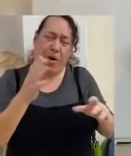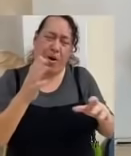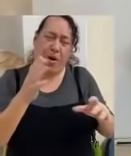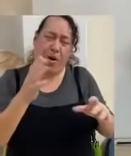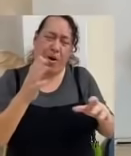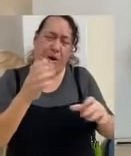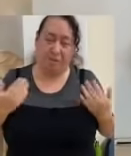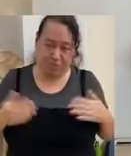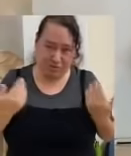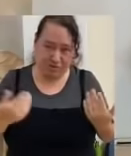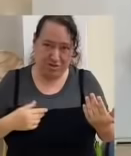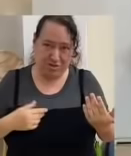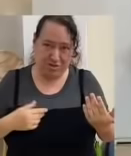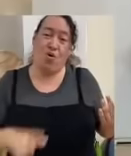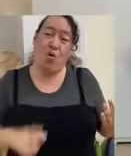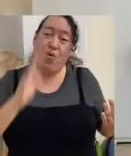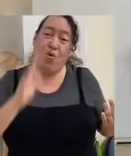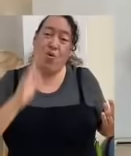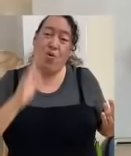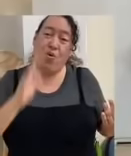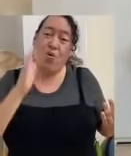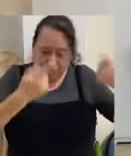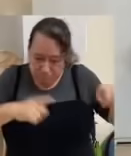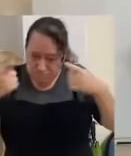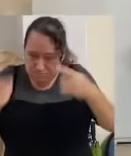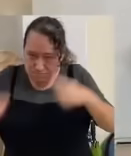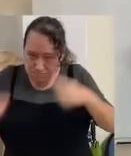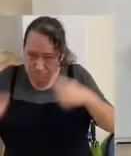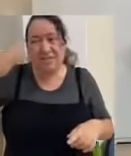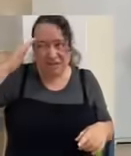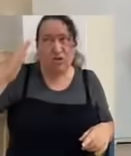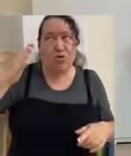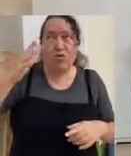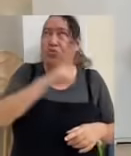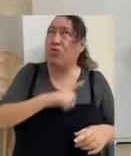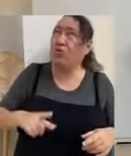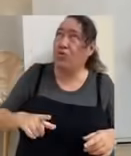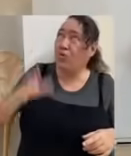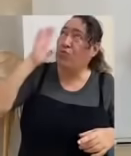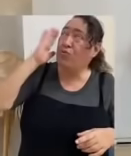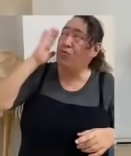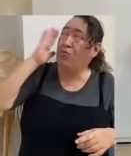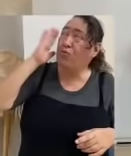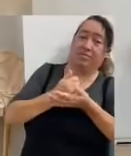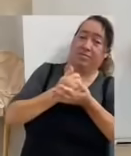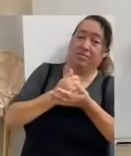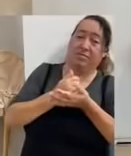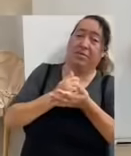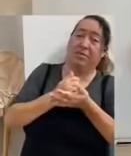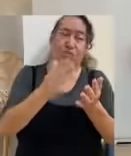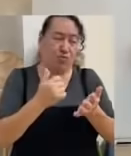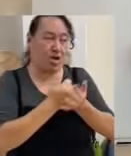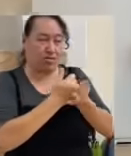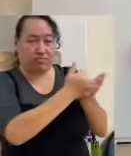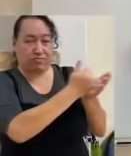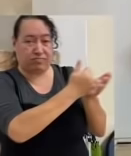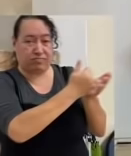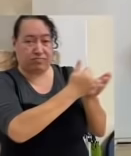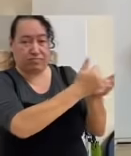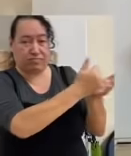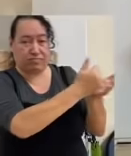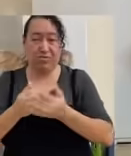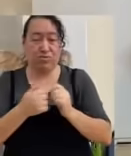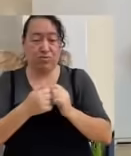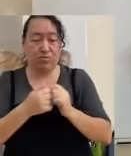The Lord will make it happen, and I know the Lord will help us. The Lord will help you in your personal relationship with